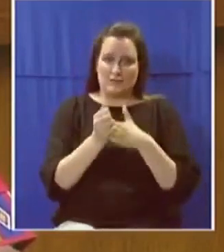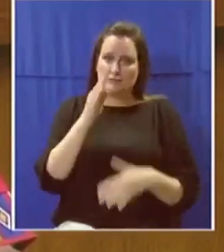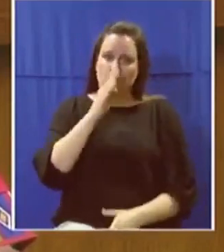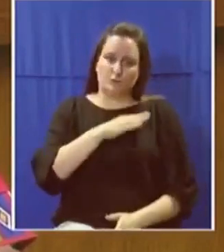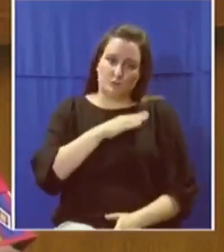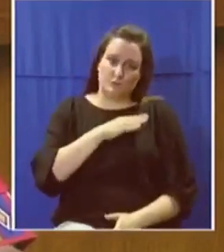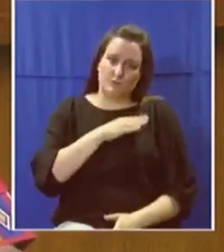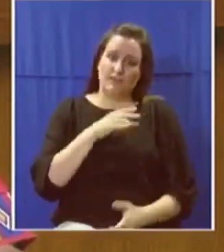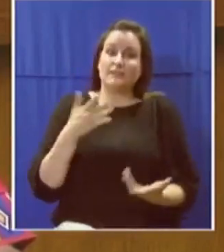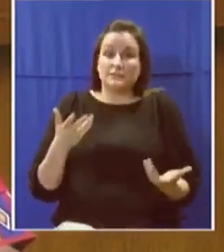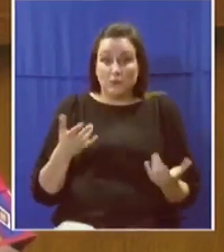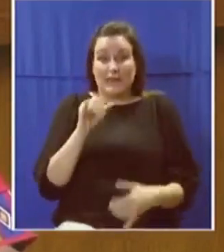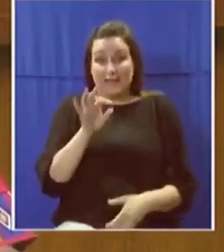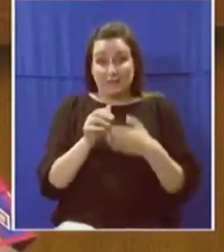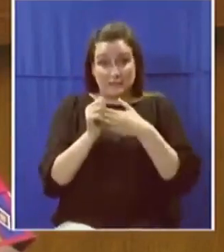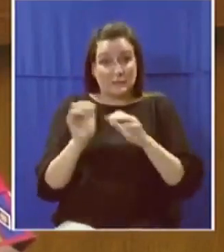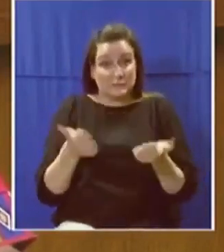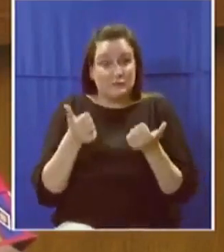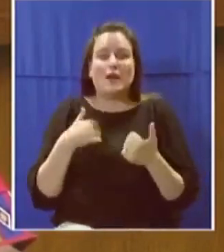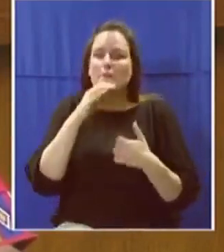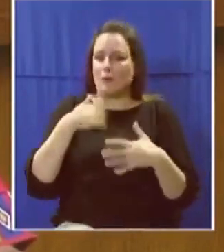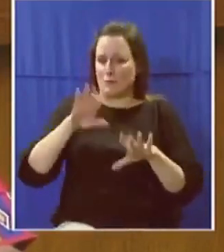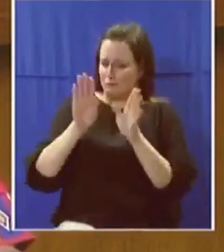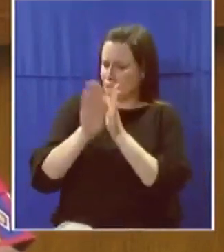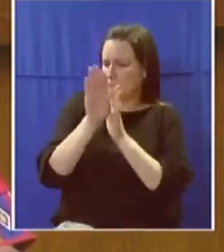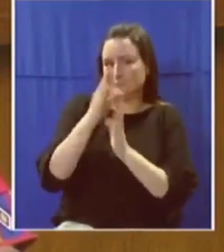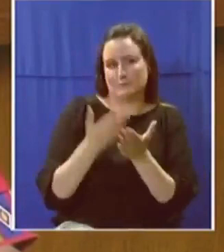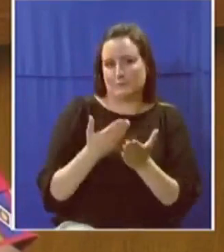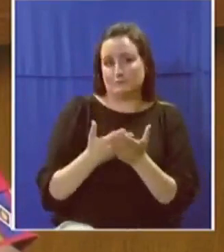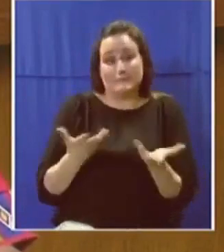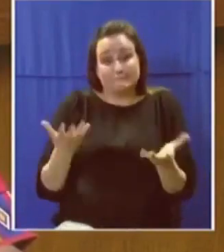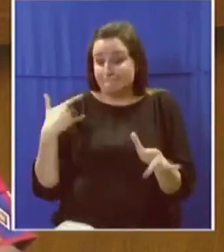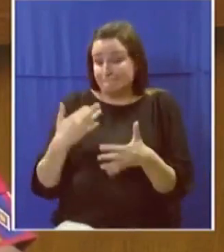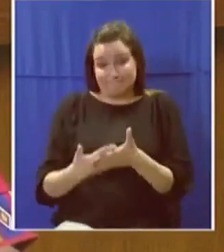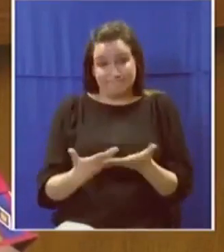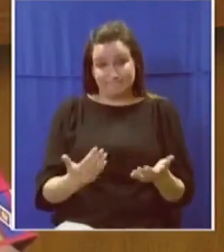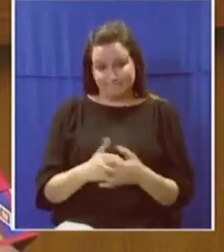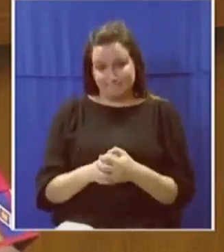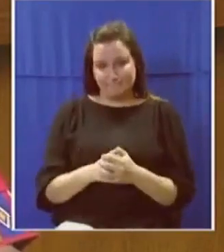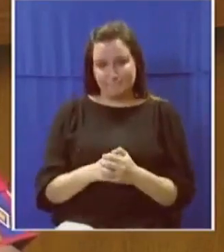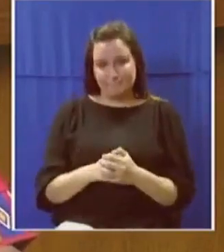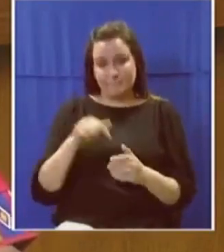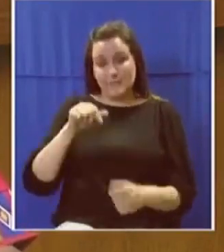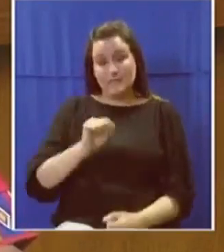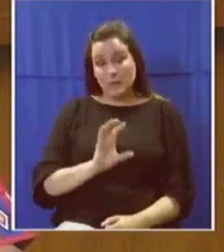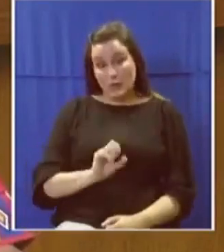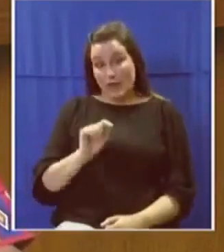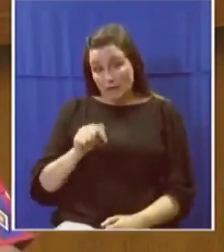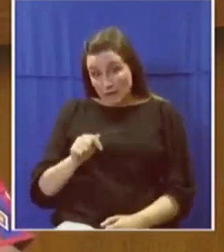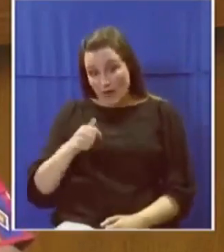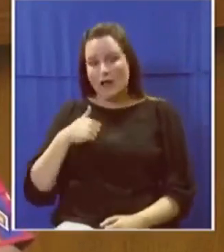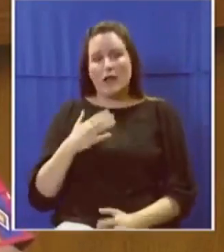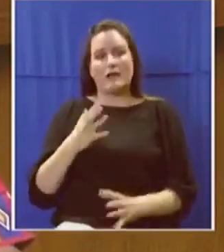propelled Africa to higher levels of development for the past decade or more. In our country, we have lost the